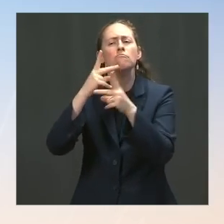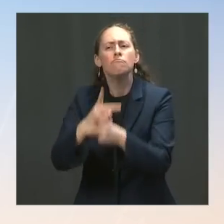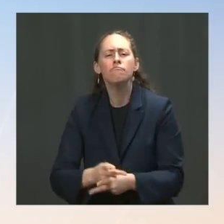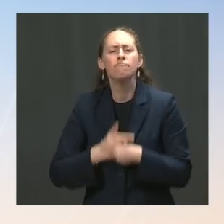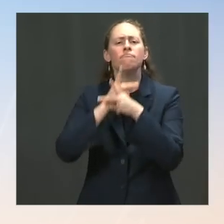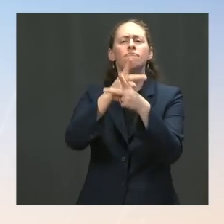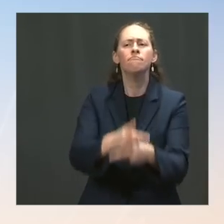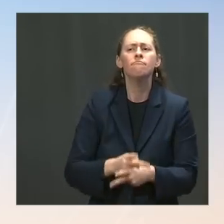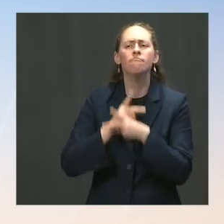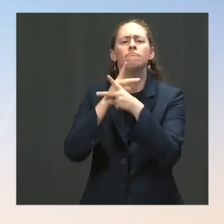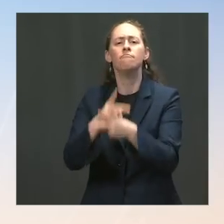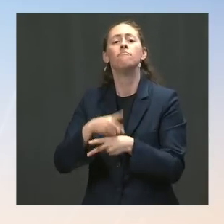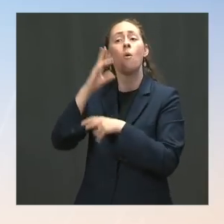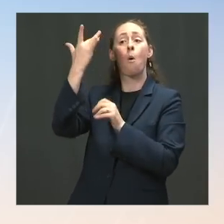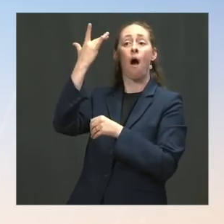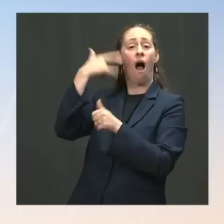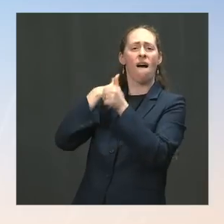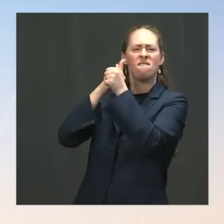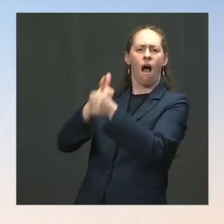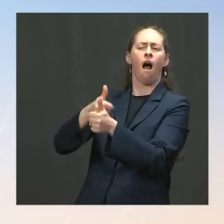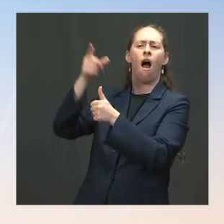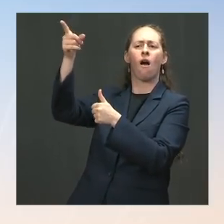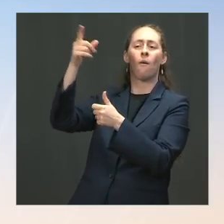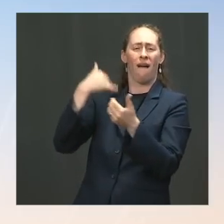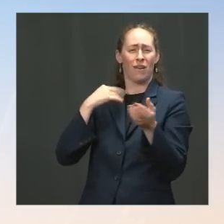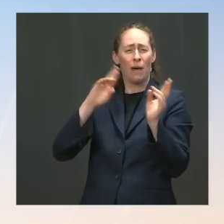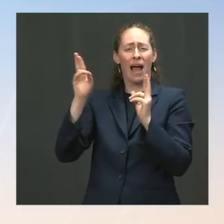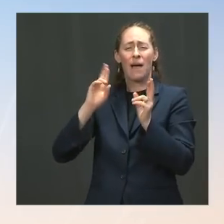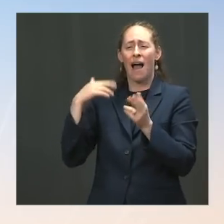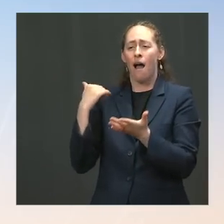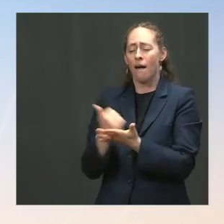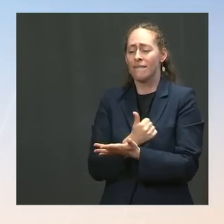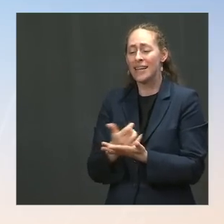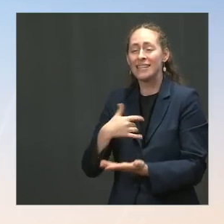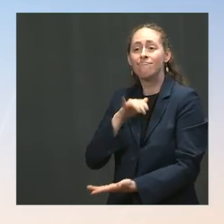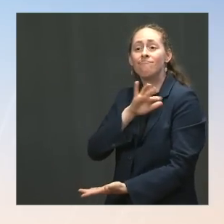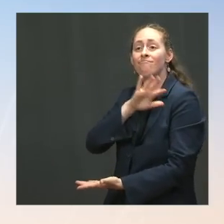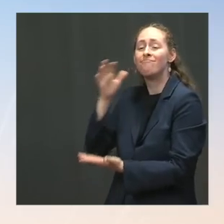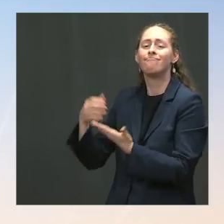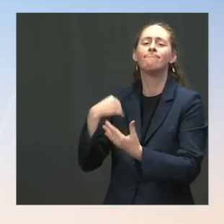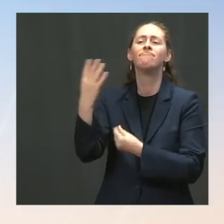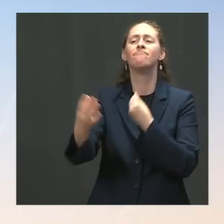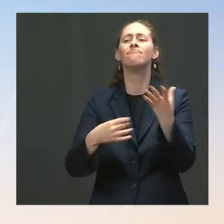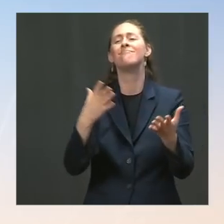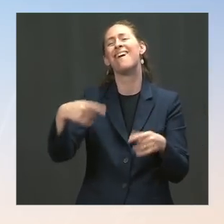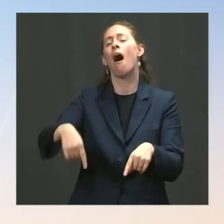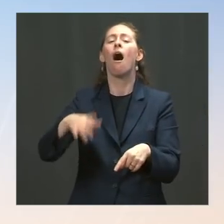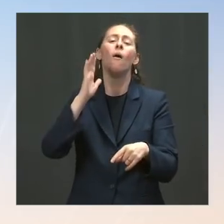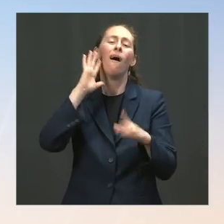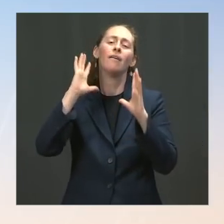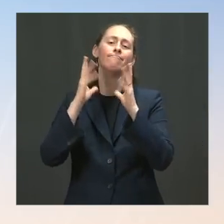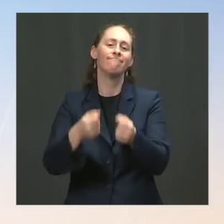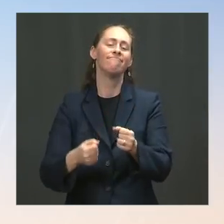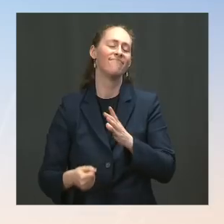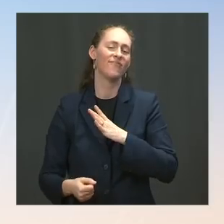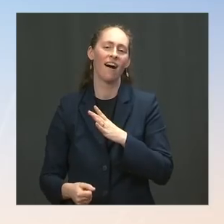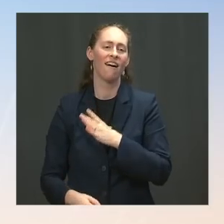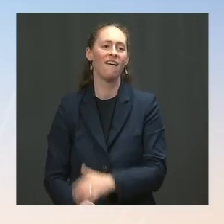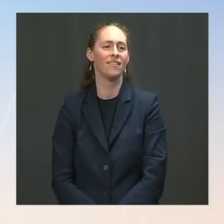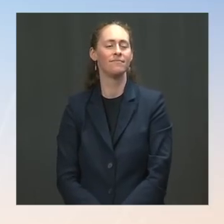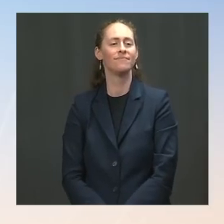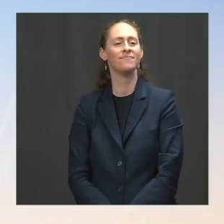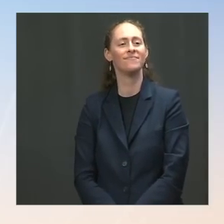have resources, we have testing, and we have vaccinations. We need to get it done. Go all the way in the back, Yahoo. Yeah, go ahead.